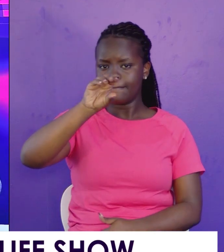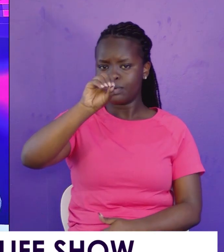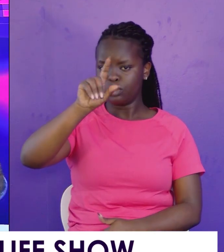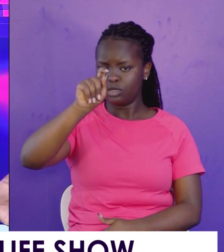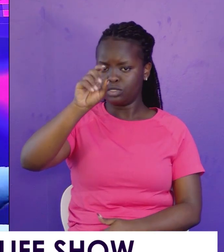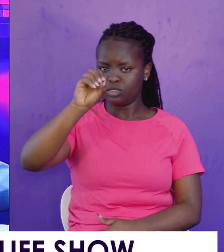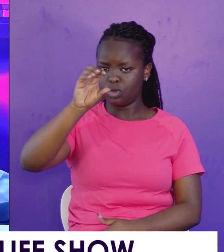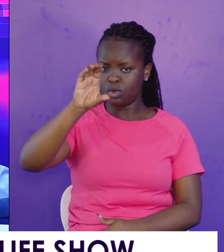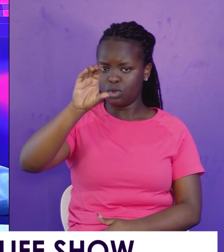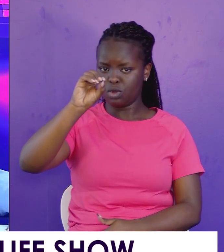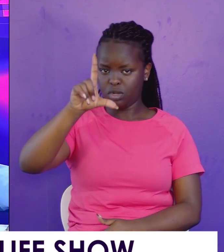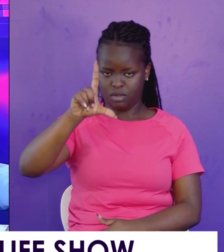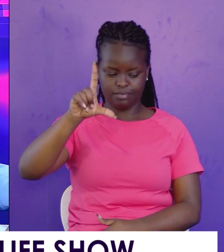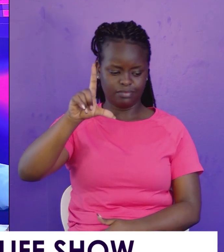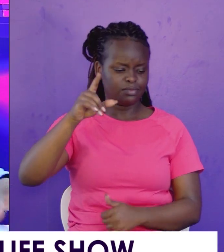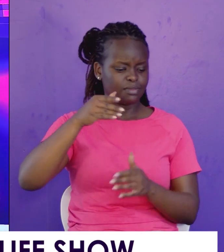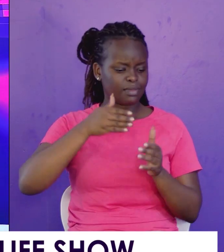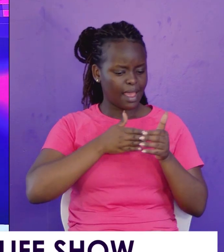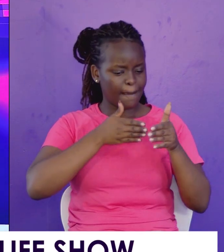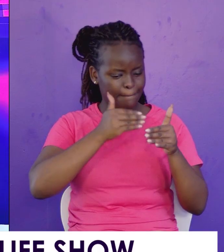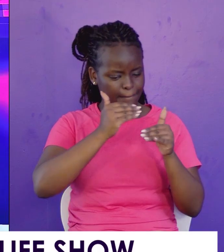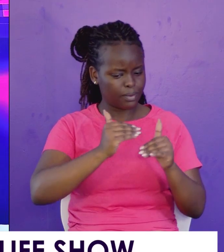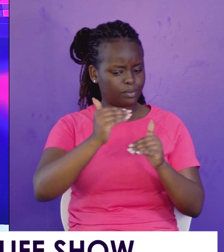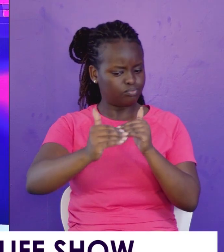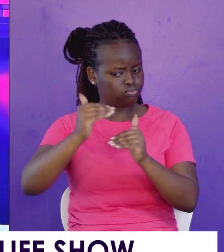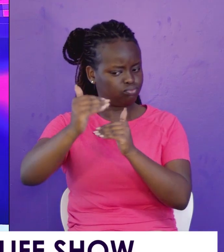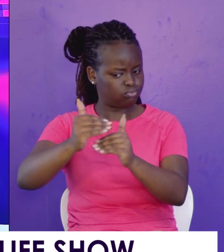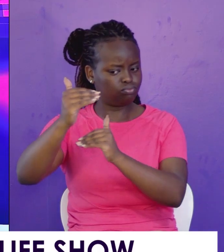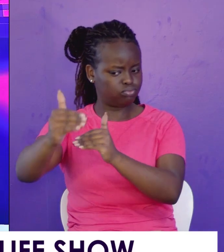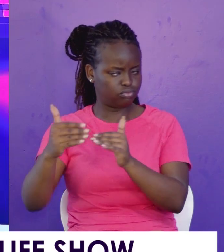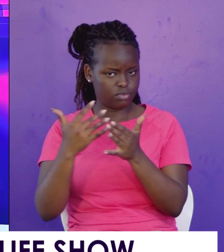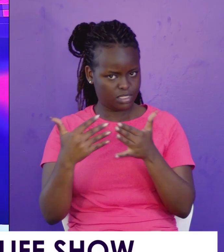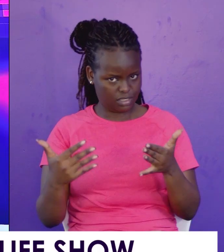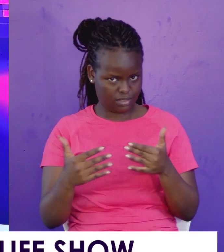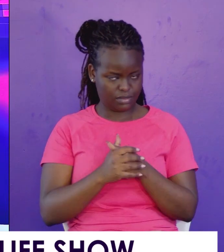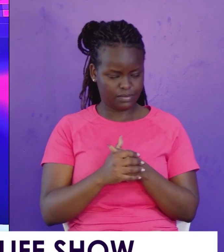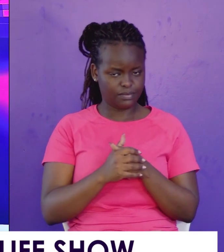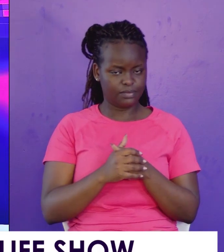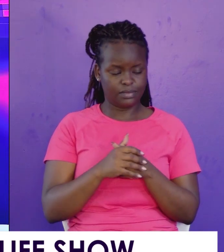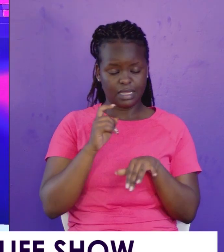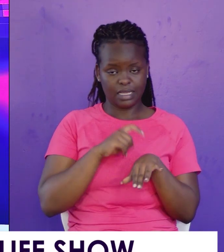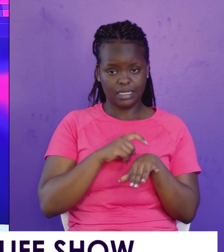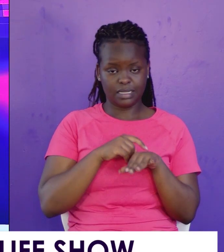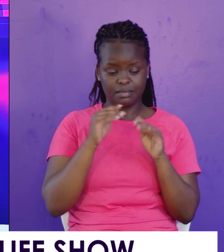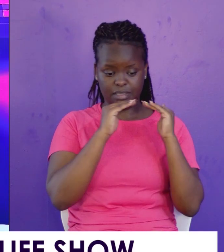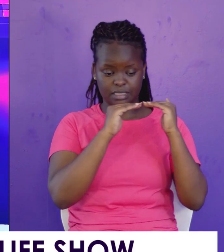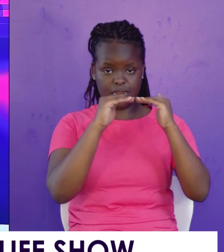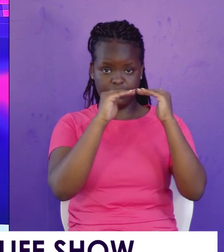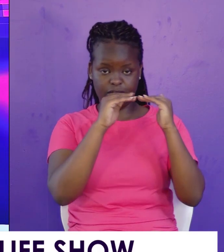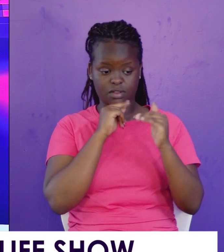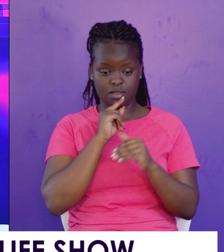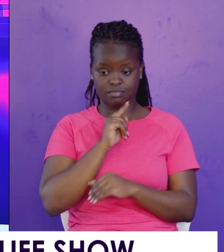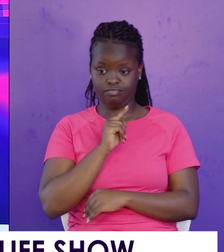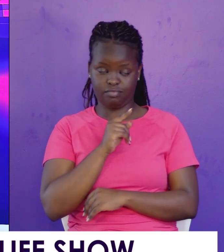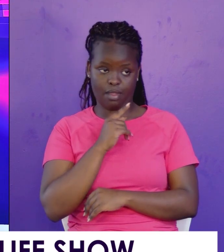do this way, this manner. So you get that even when he was at the level where he was,